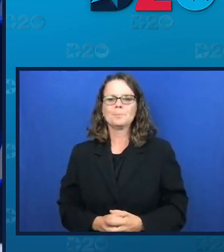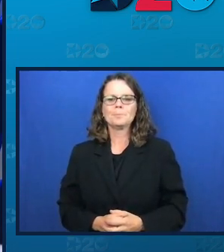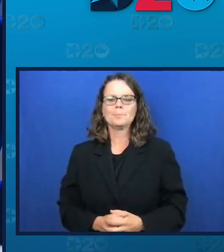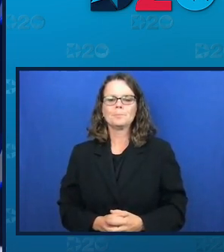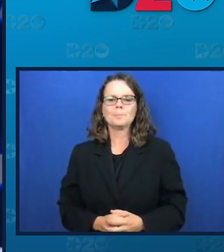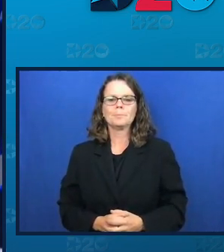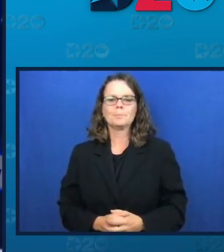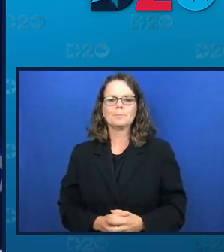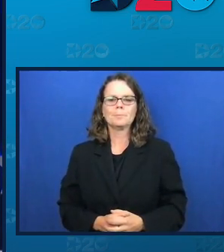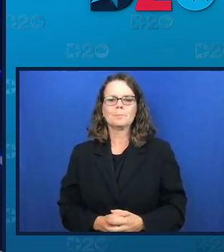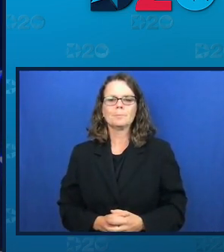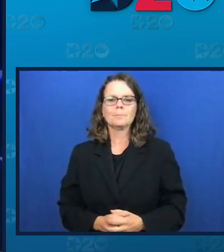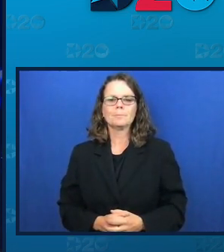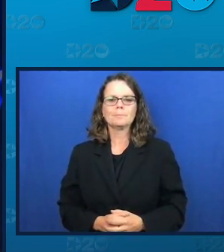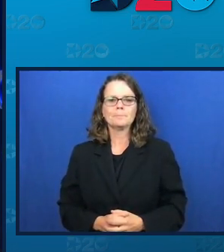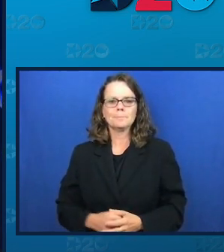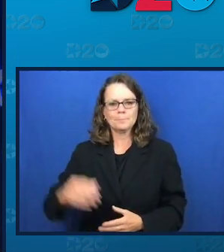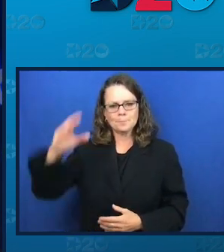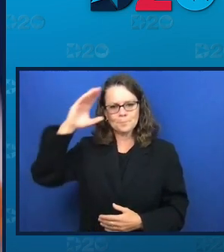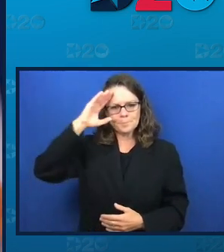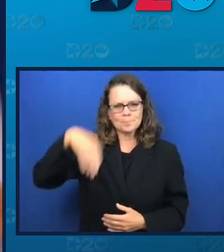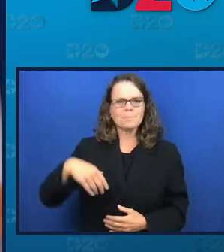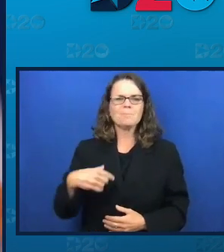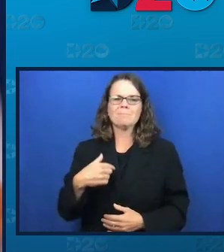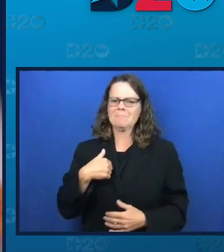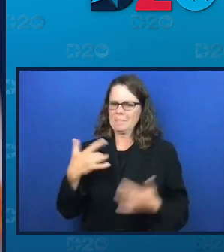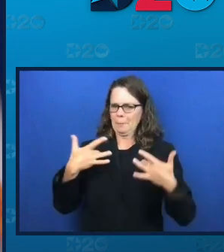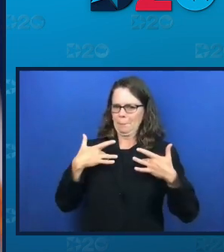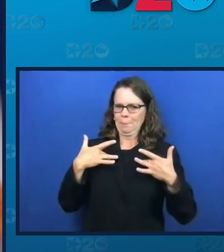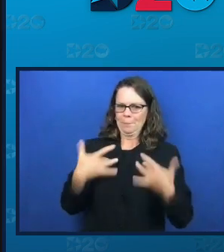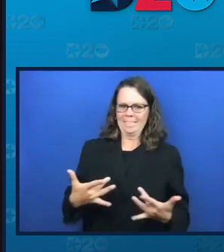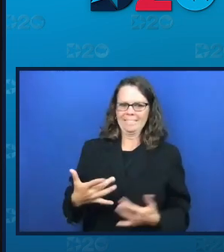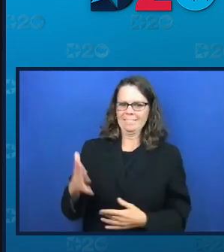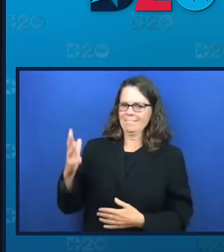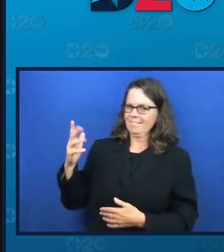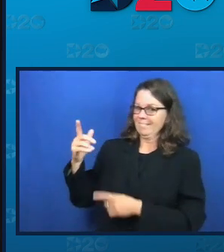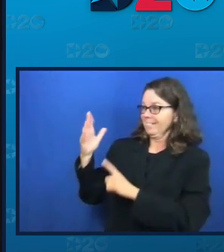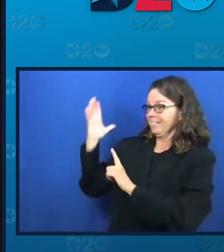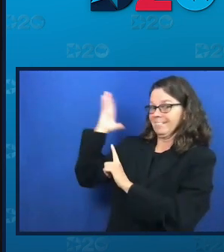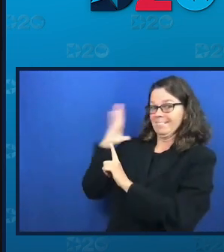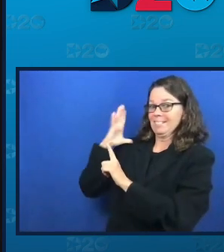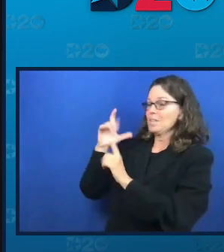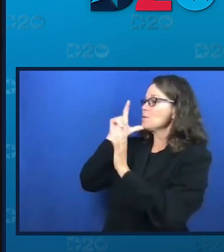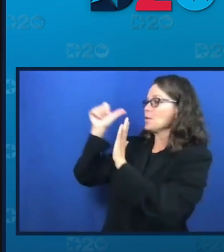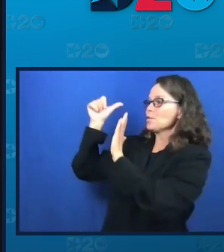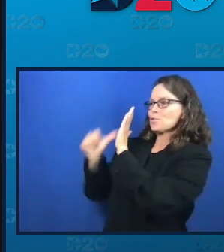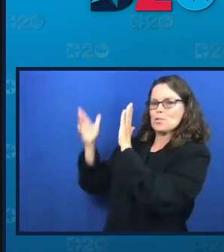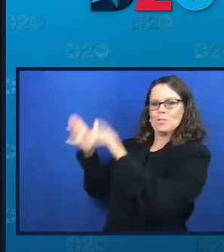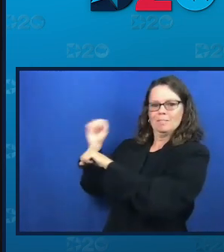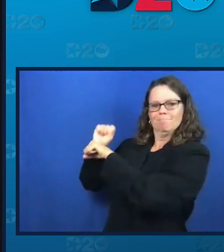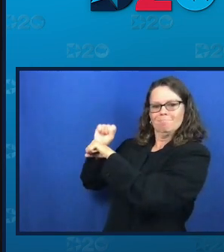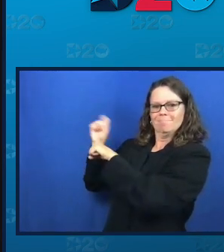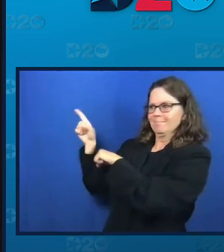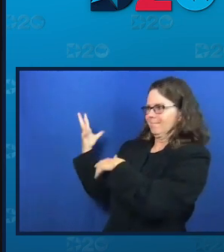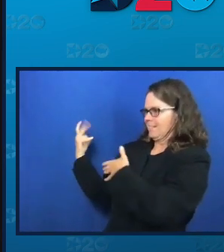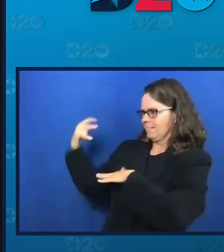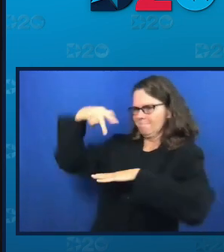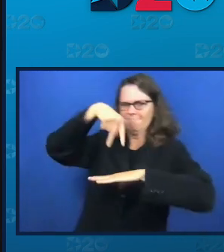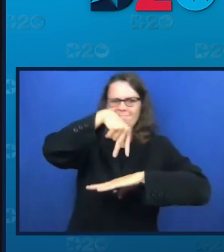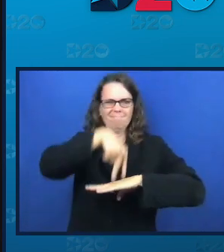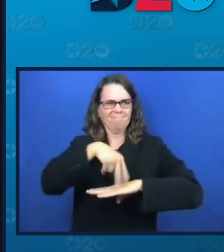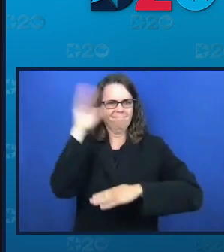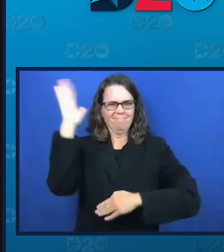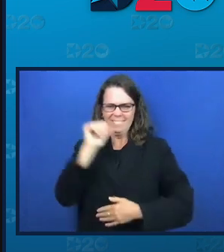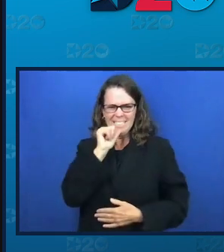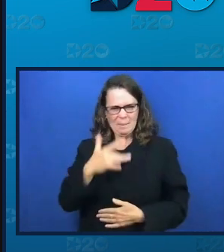I know it's not typical for a former Surgeon General to speak at a convention. Surgeons General are appointed by presidents, but our work